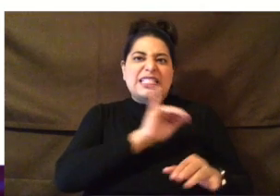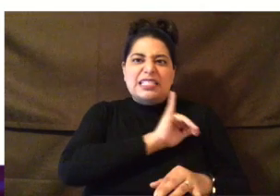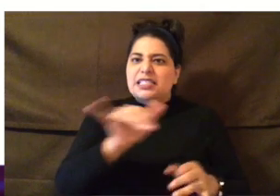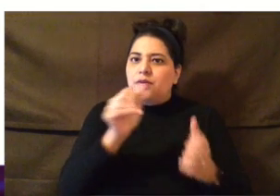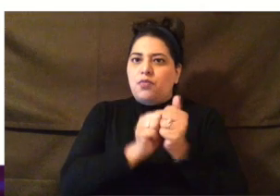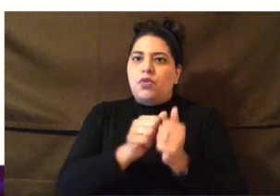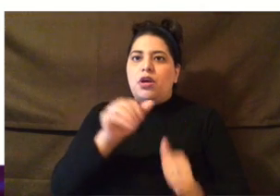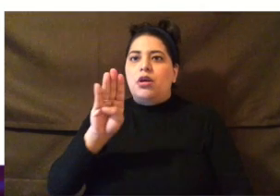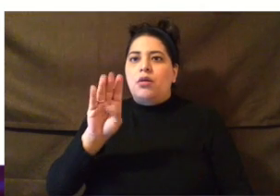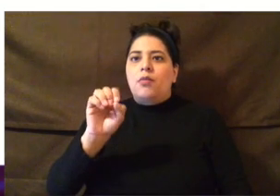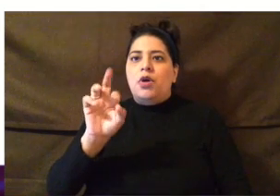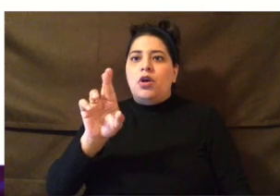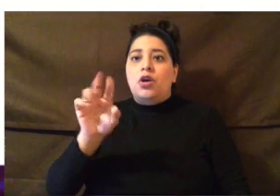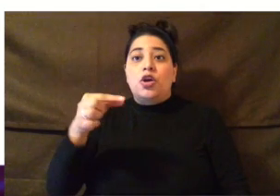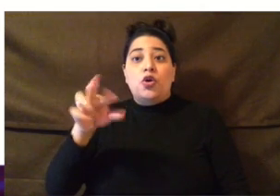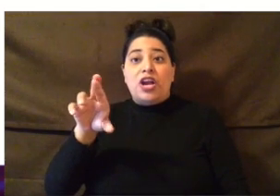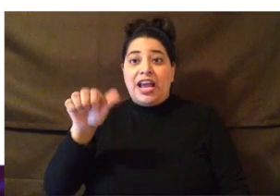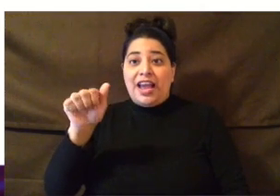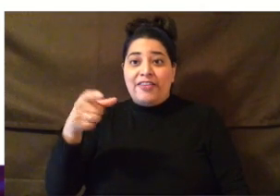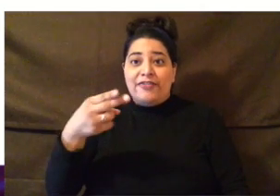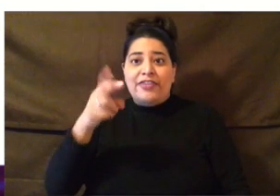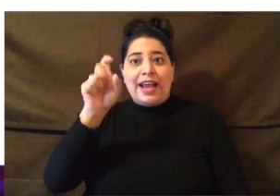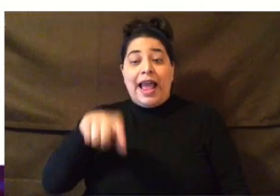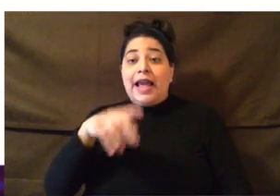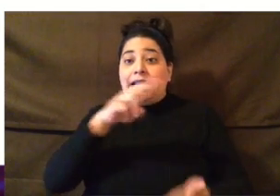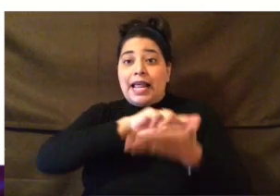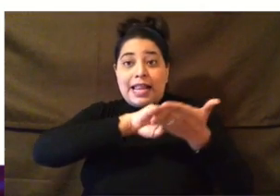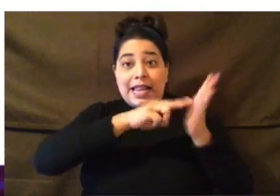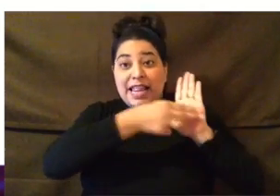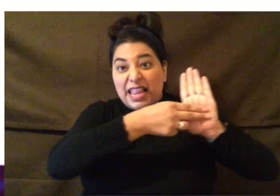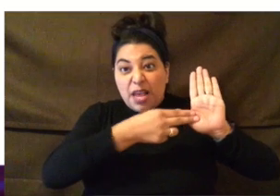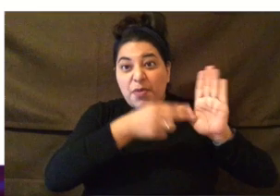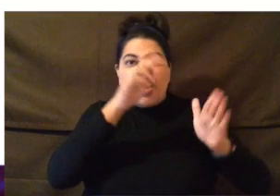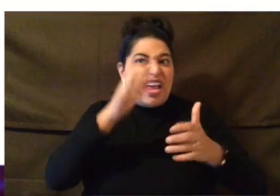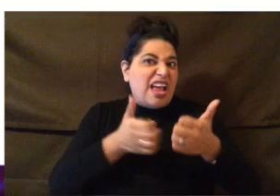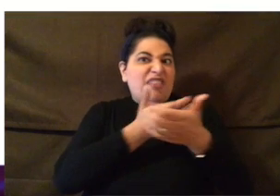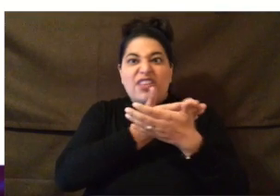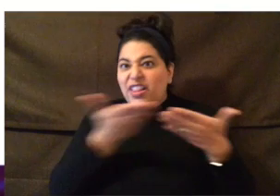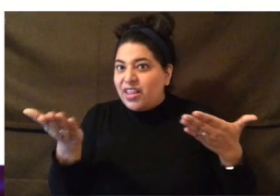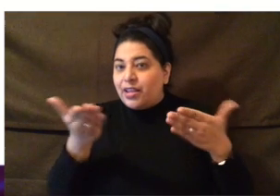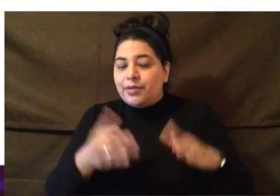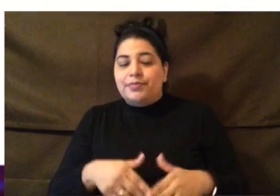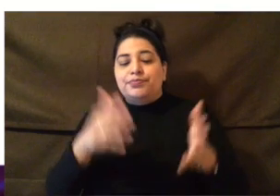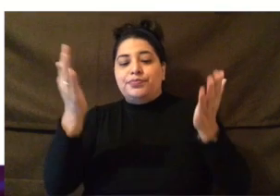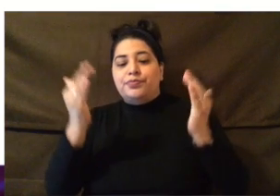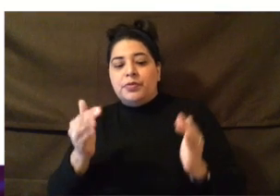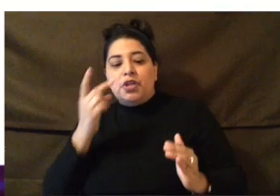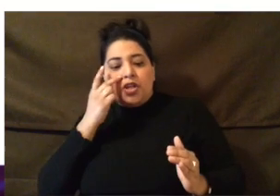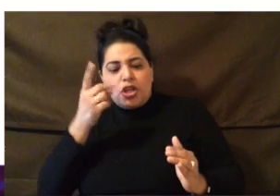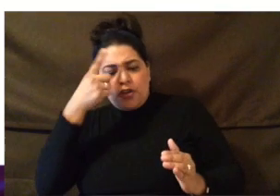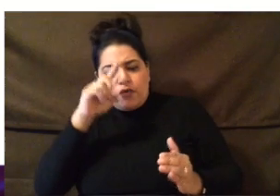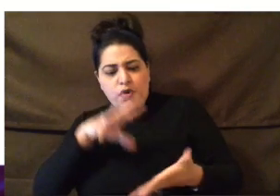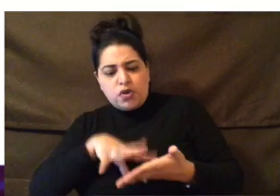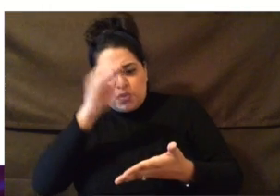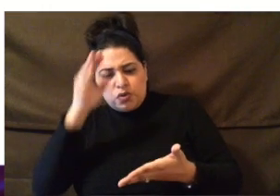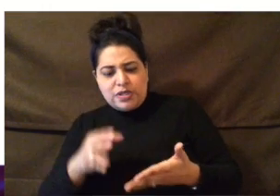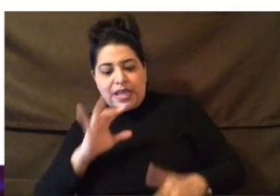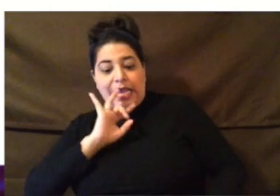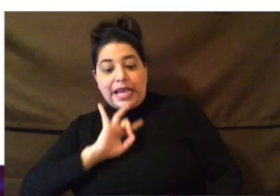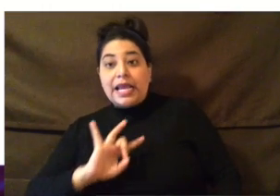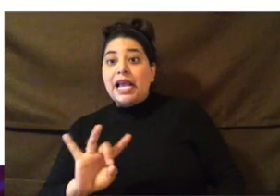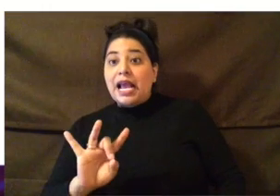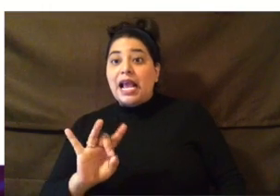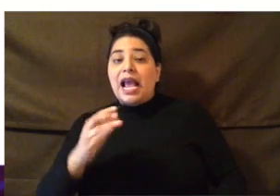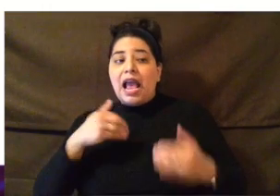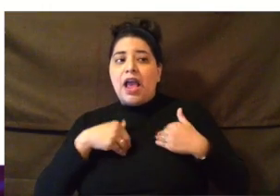your frequency table, okay? You just have to label everything. Next, we're looking for the kiddos that are 8 years old. I have